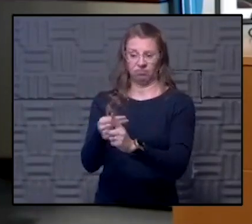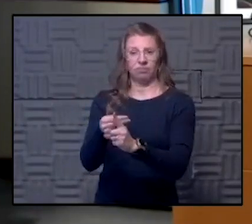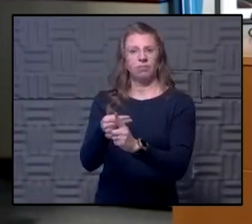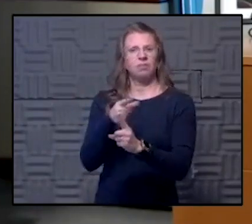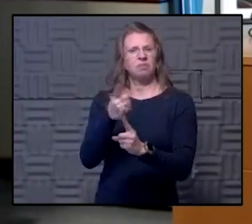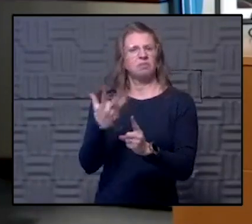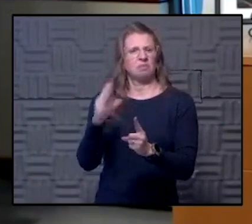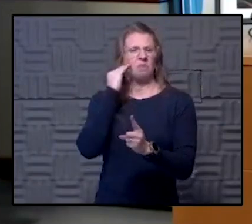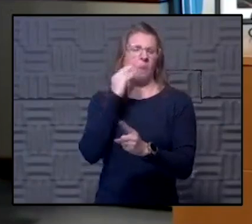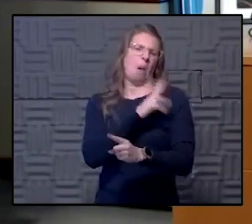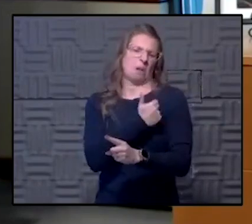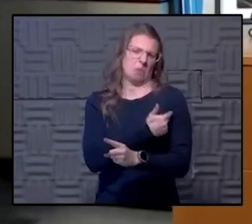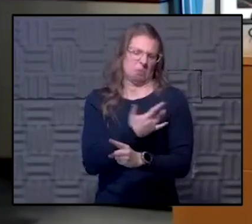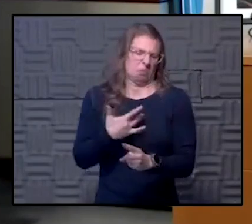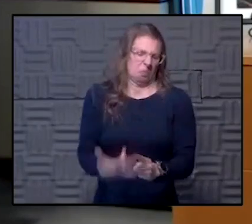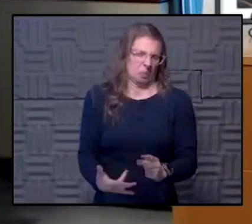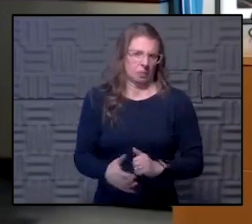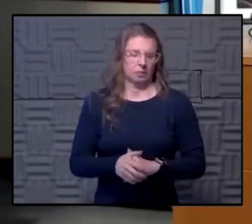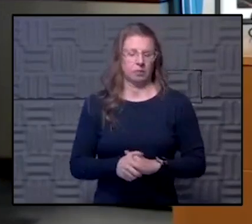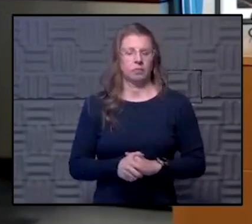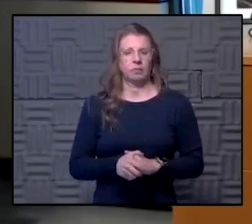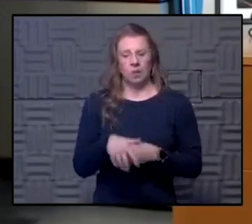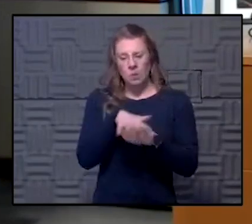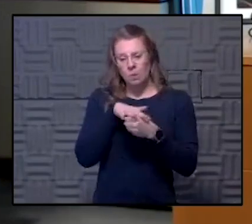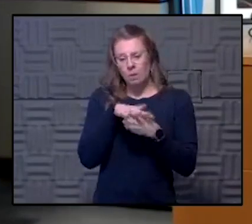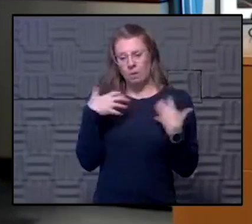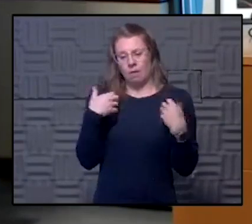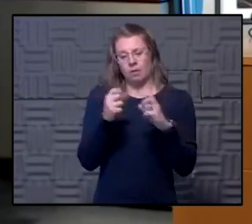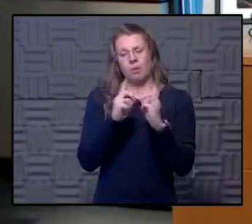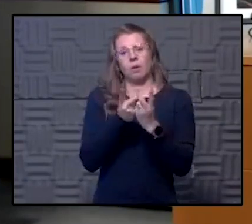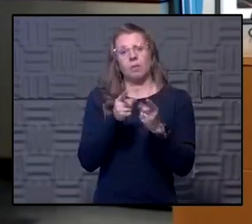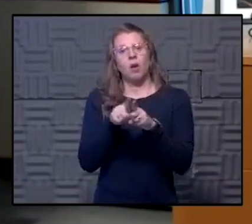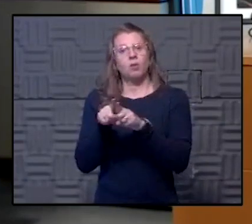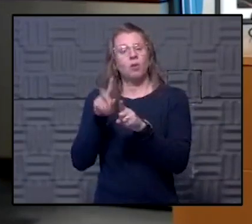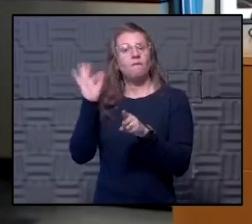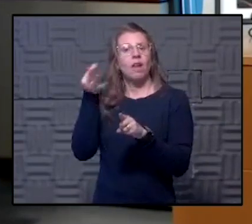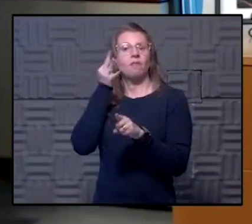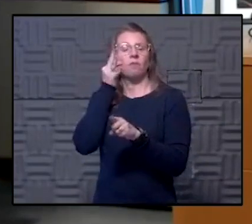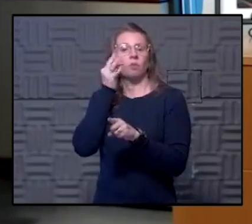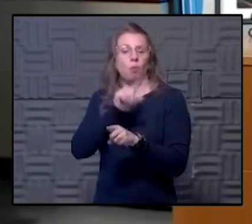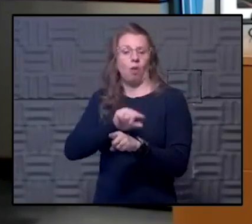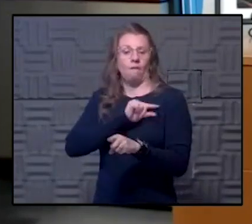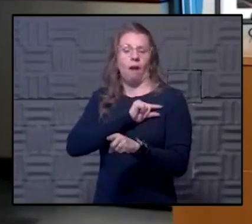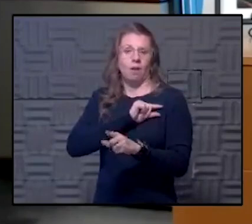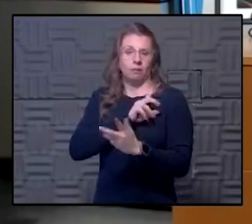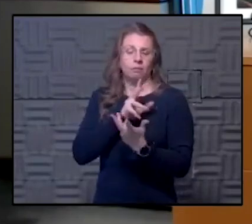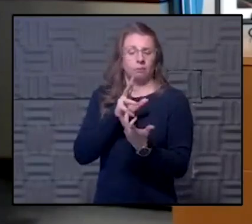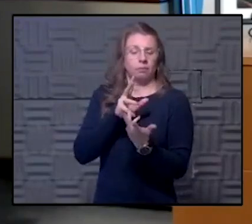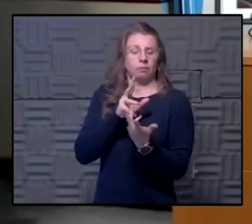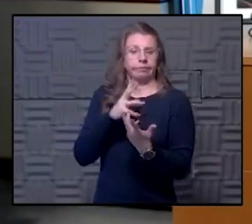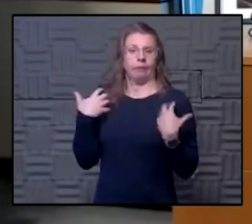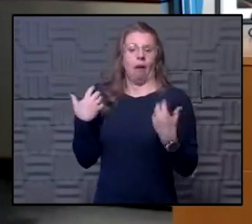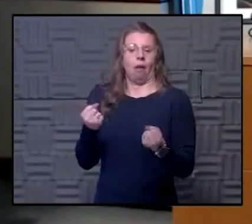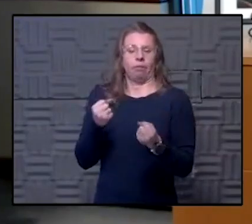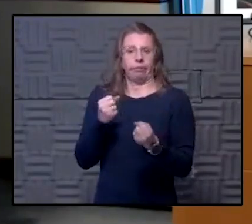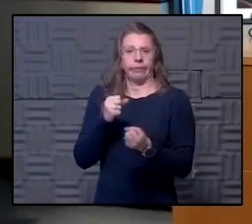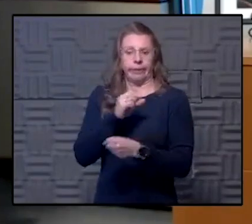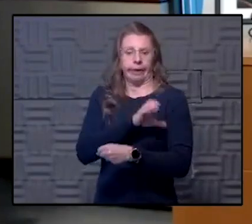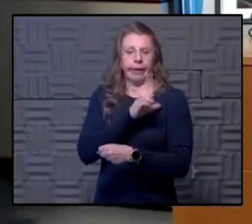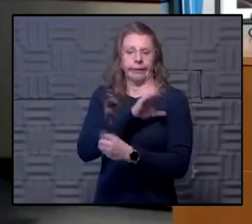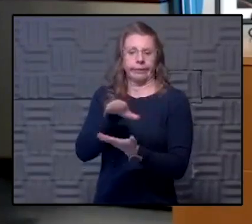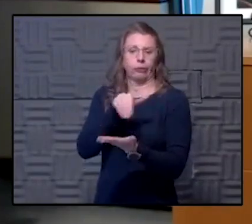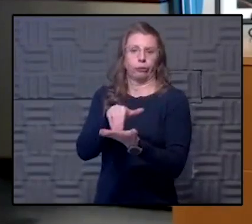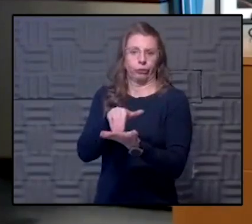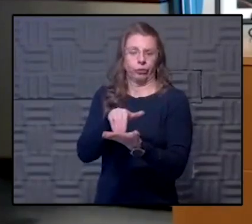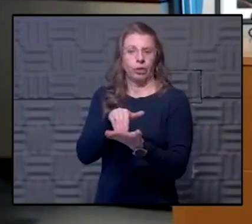this, hospitals, local health departments, and federally qualified health clinics, centers. But now